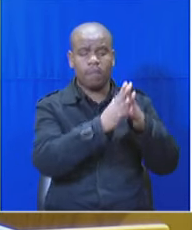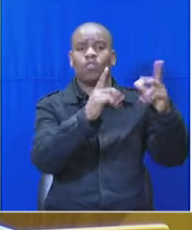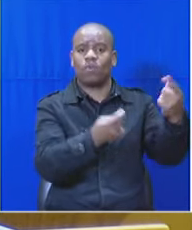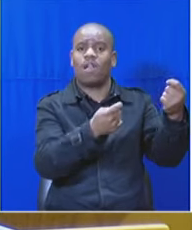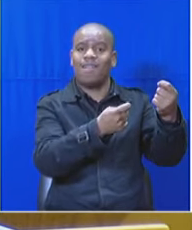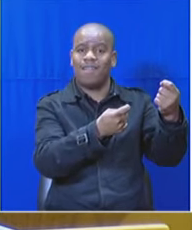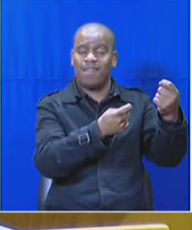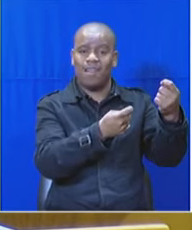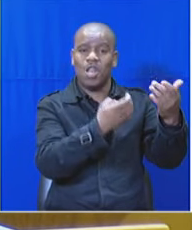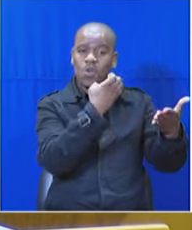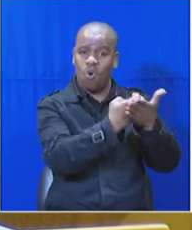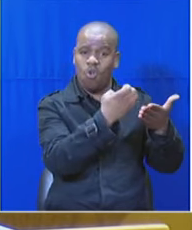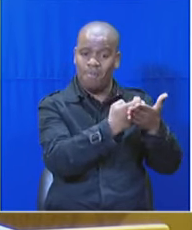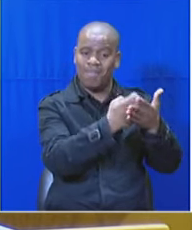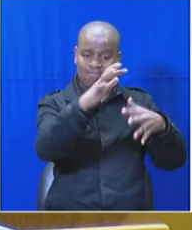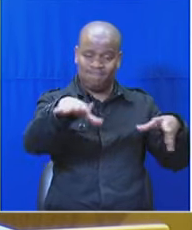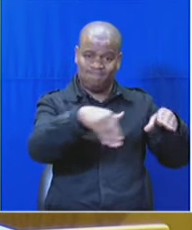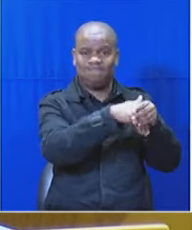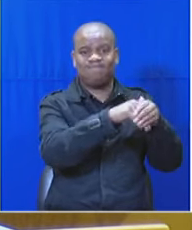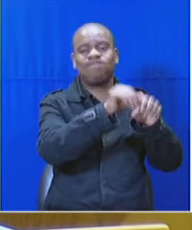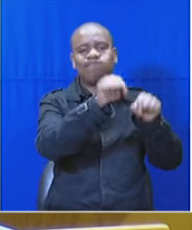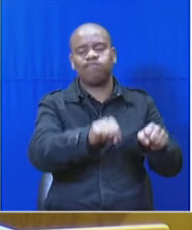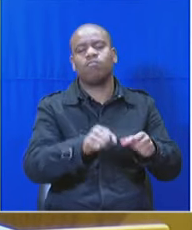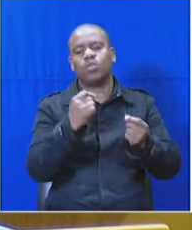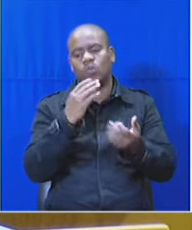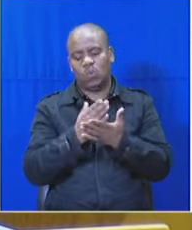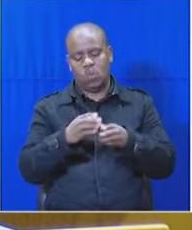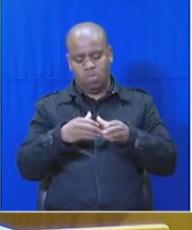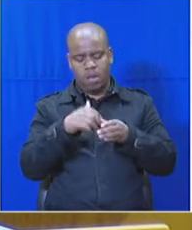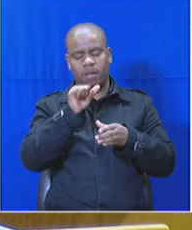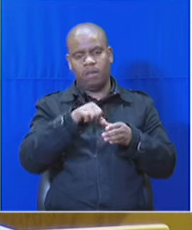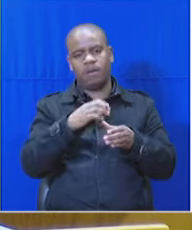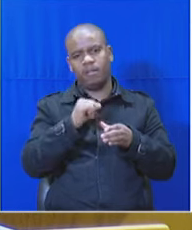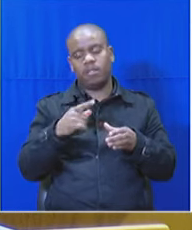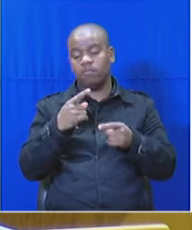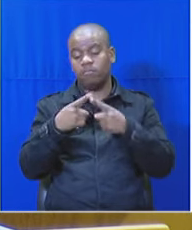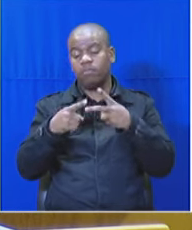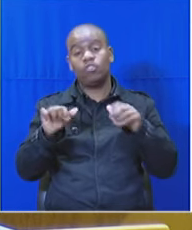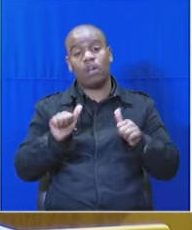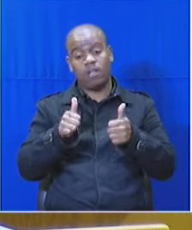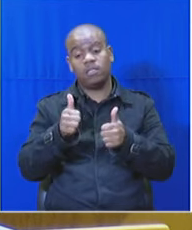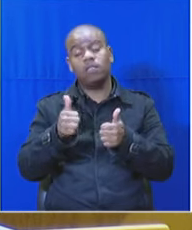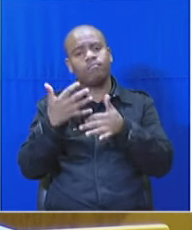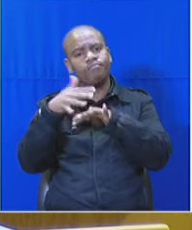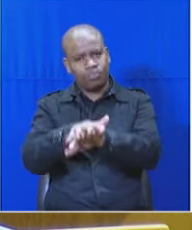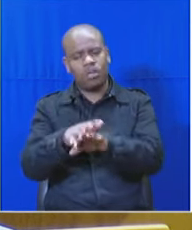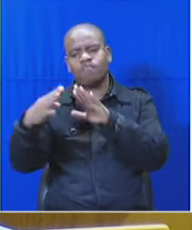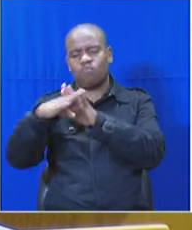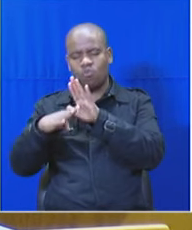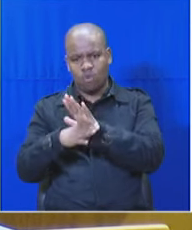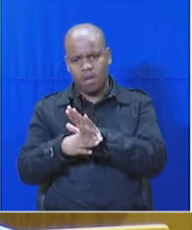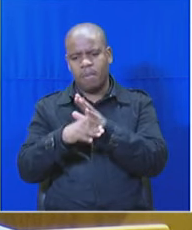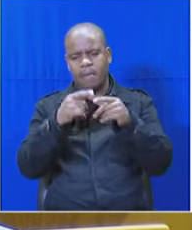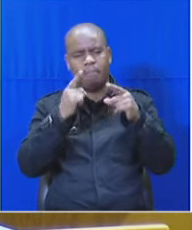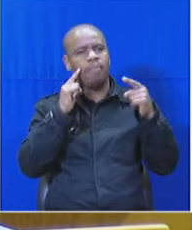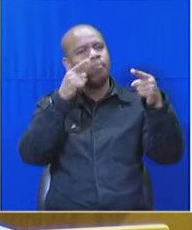economy. The ANC government, therefore, continues to respond accordingly to the challenges that comes with implementation of programs